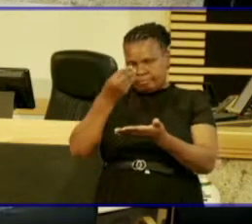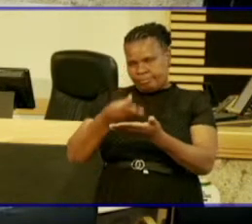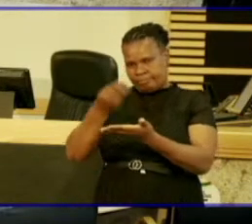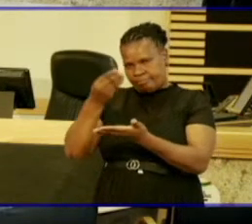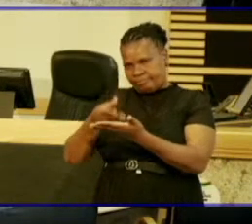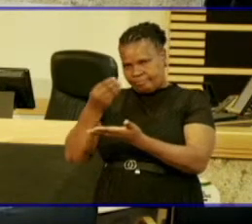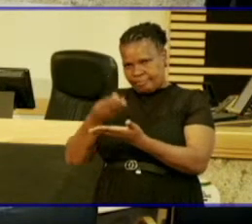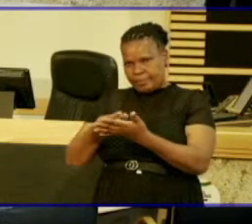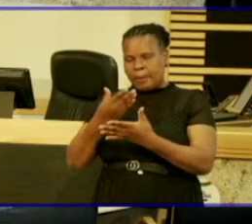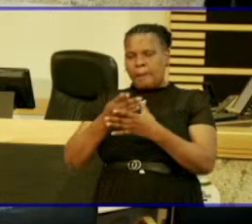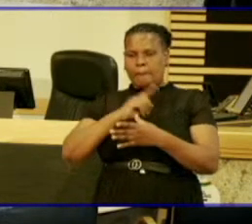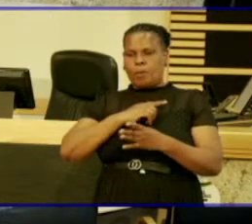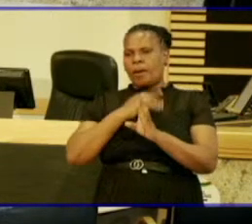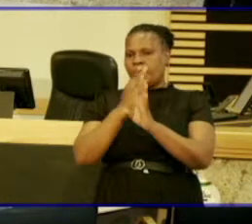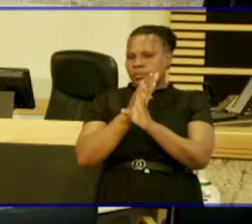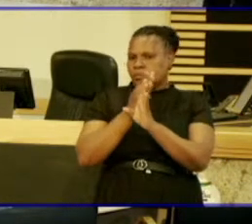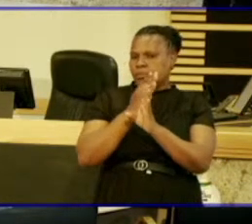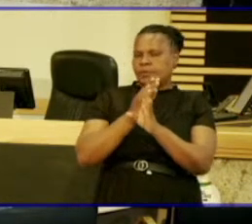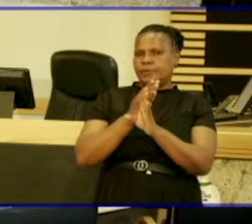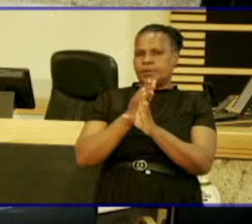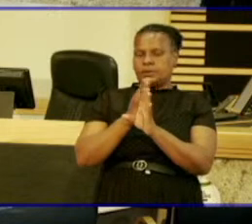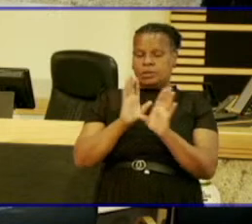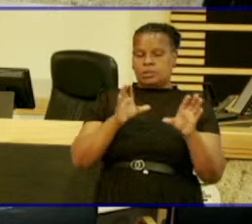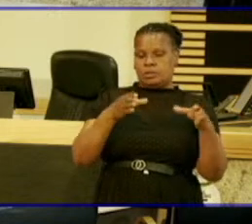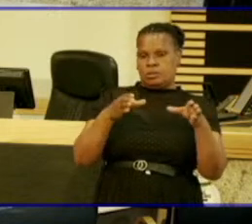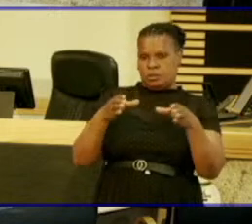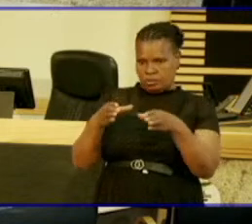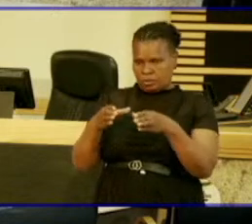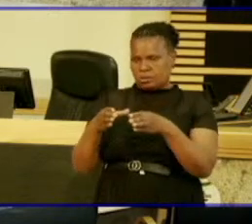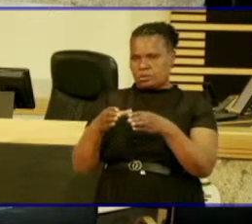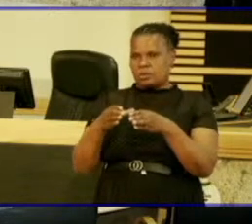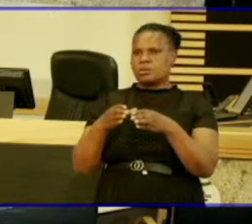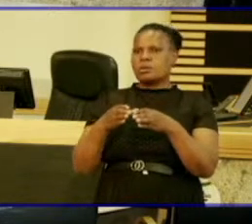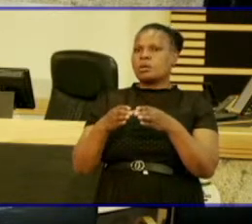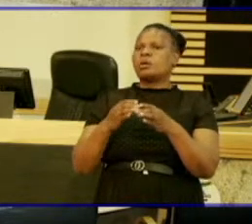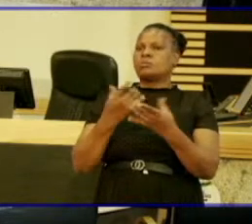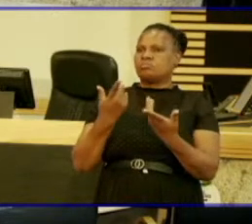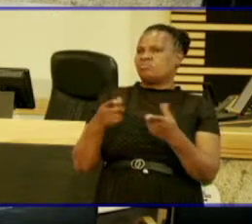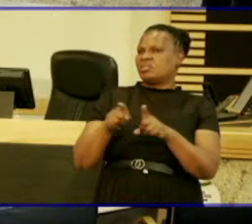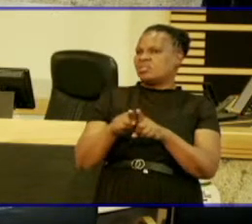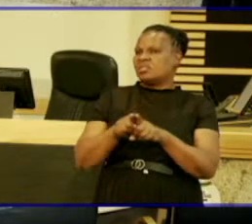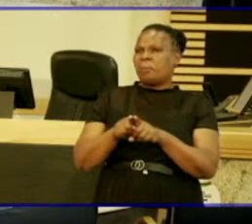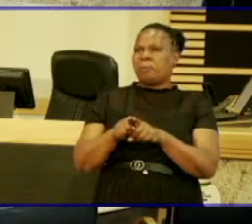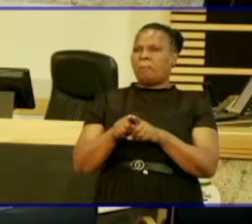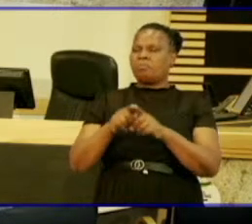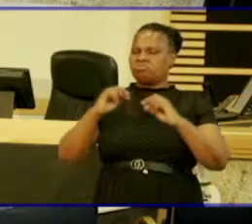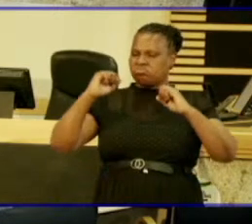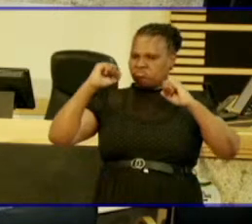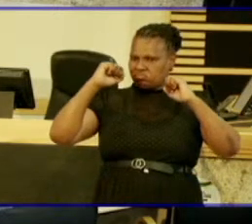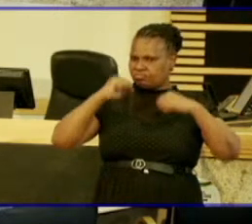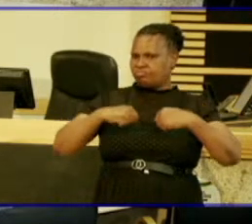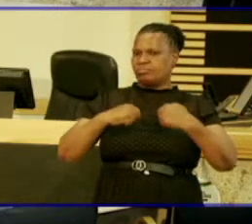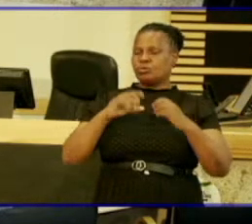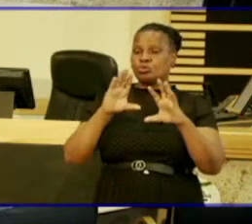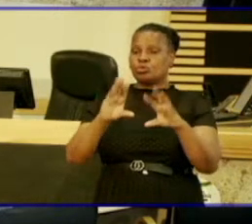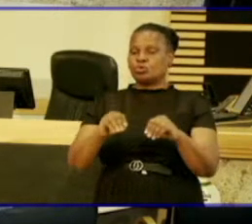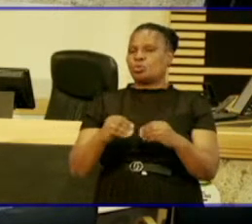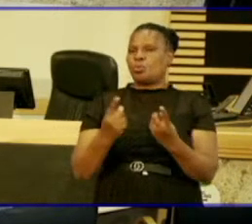collaboration between the private and public sector institutions, where all health facilities even agreed to stop